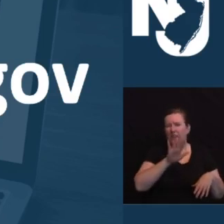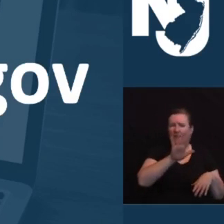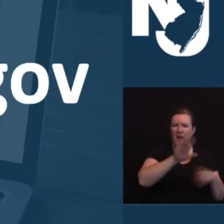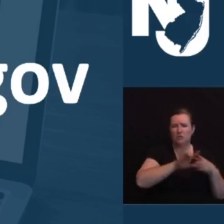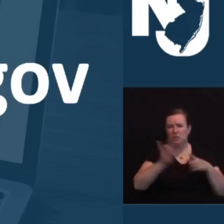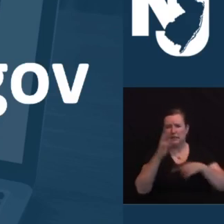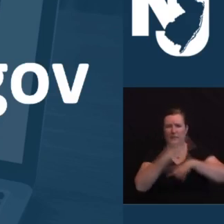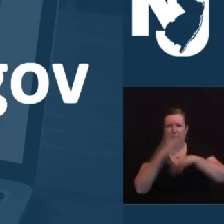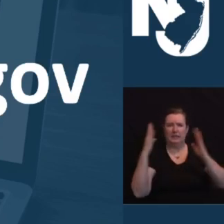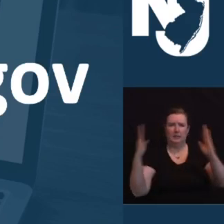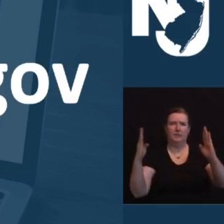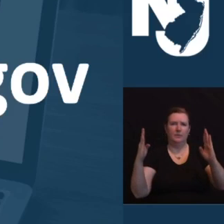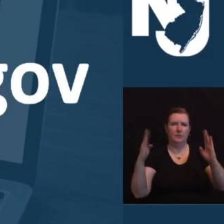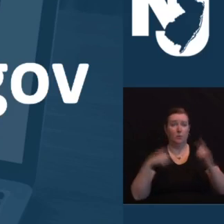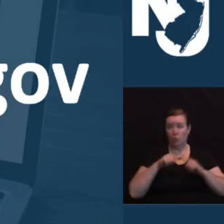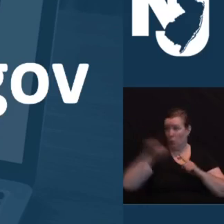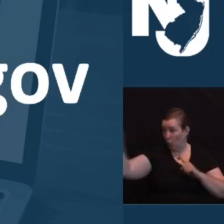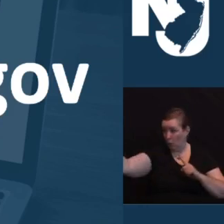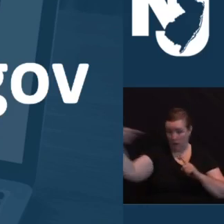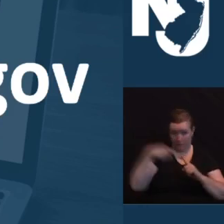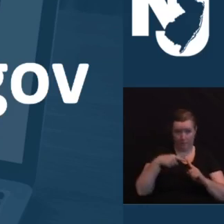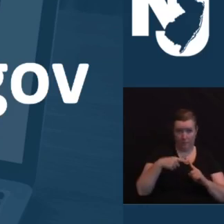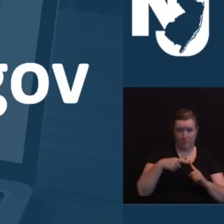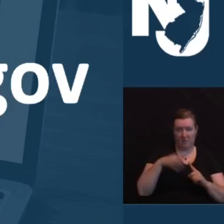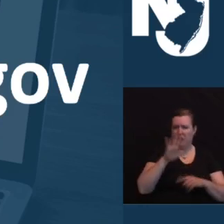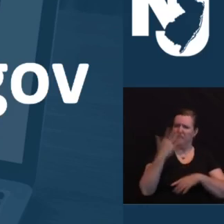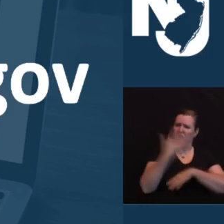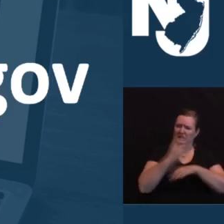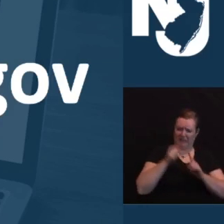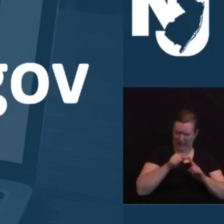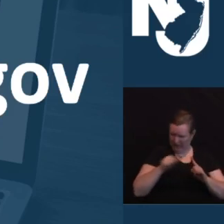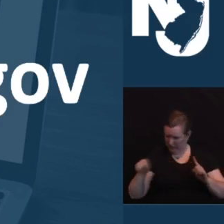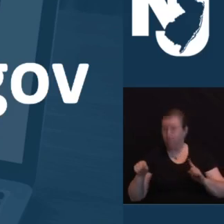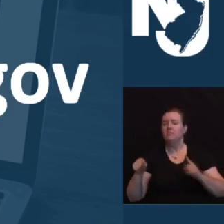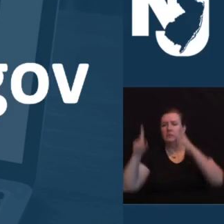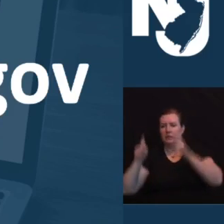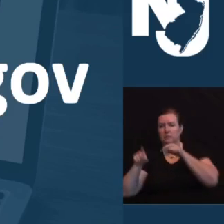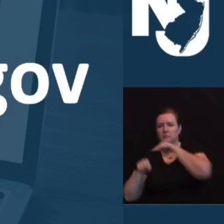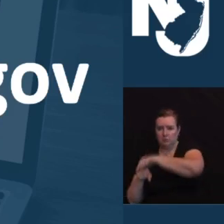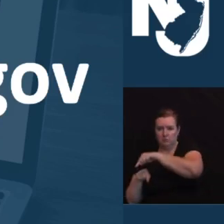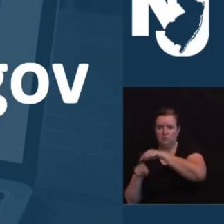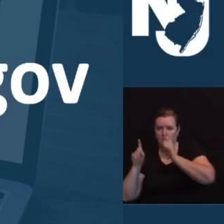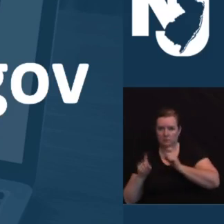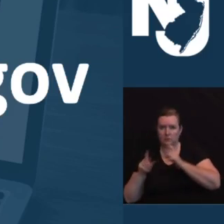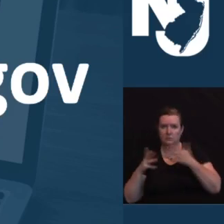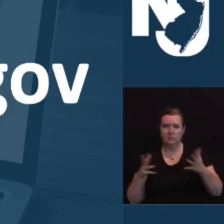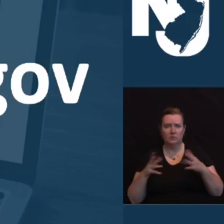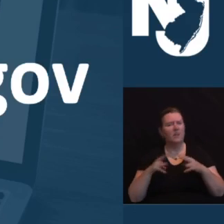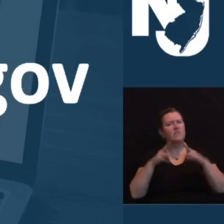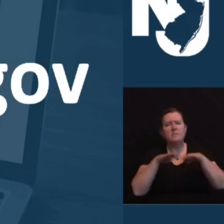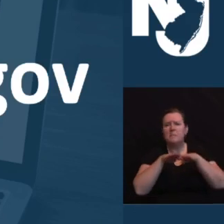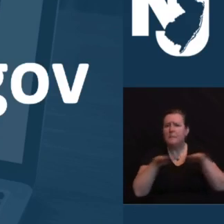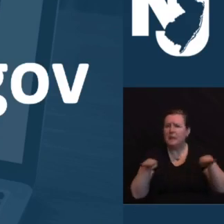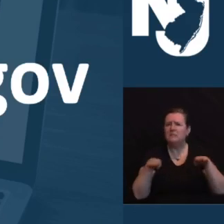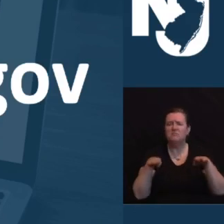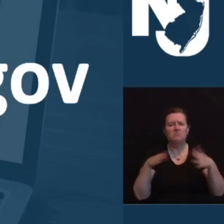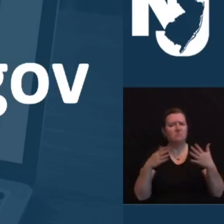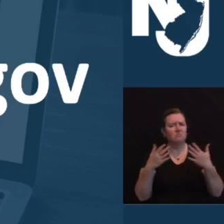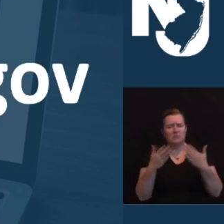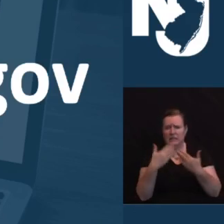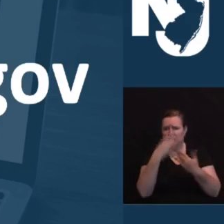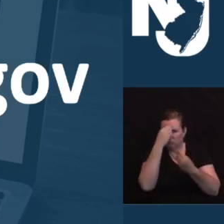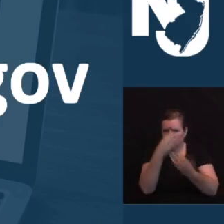Folks, that's not complicated, right? That's very basic stuff. That's what we've got to do. Please, God, do